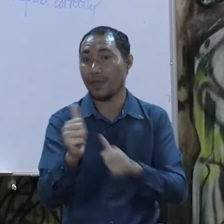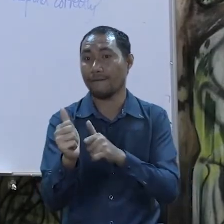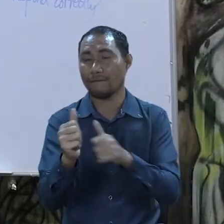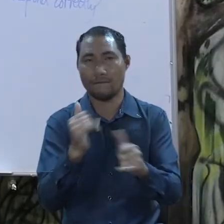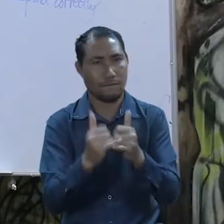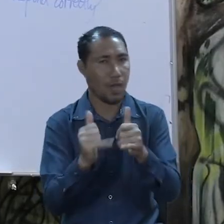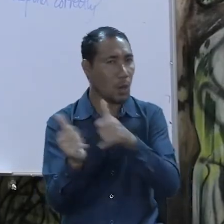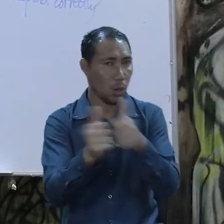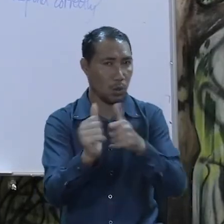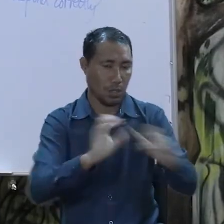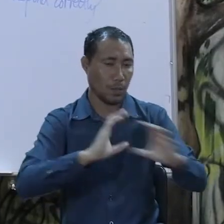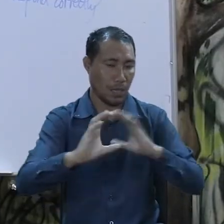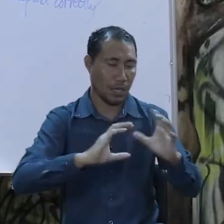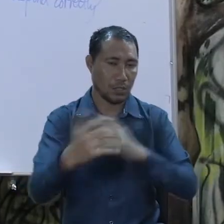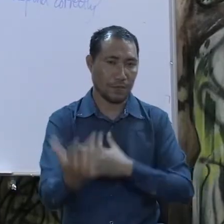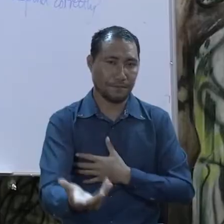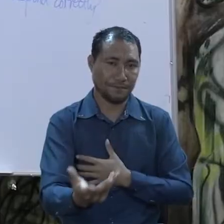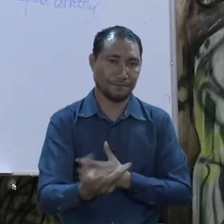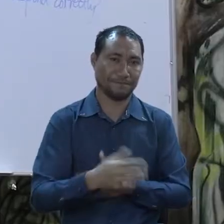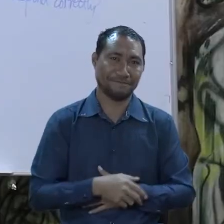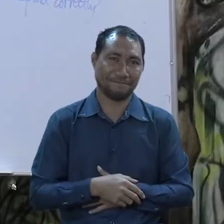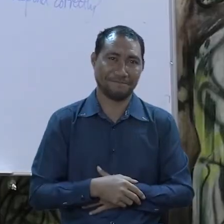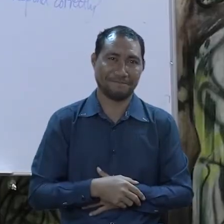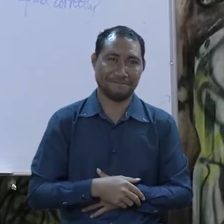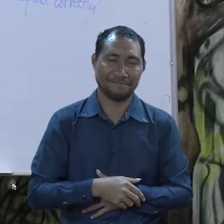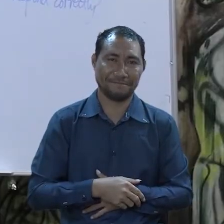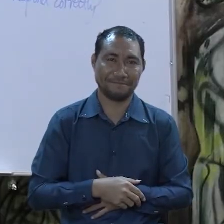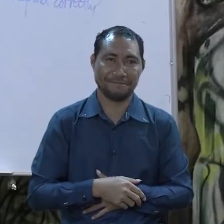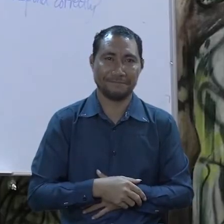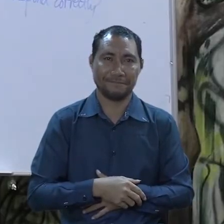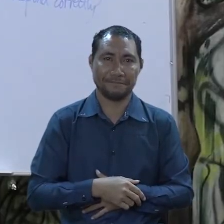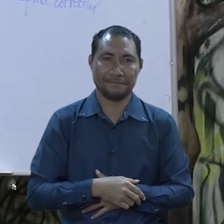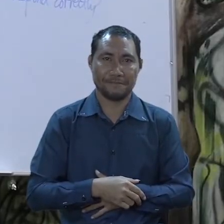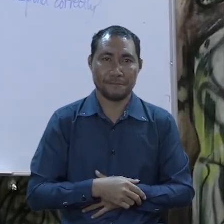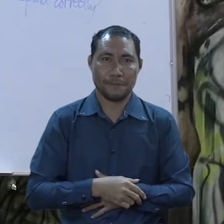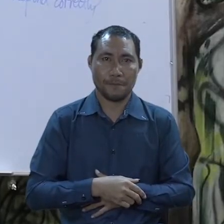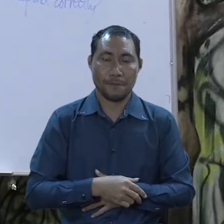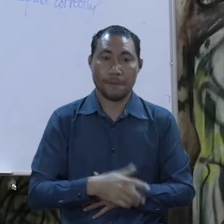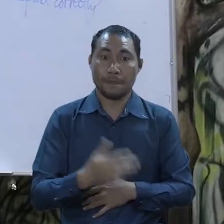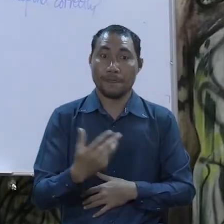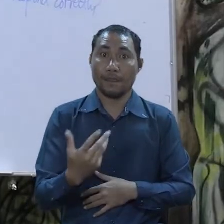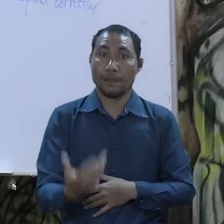to be a good communicator? So let's look at our concept map.